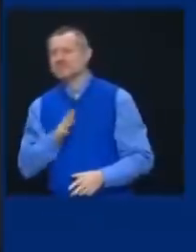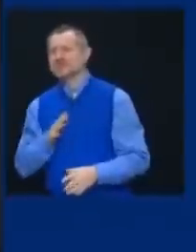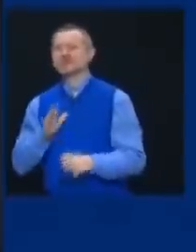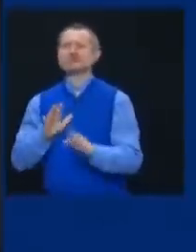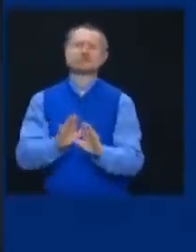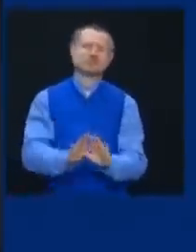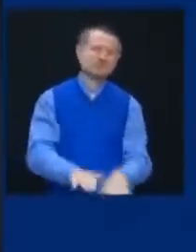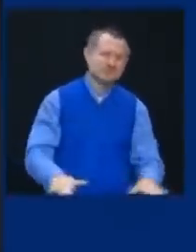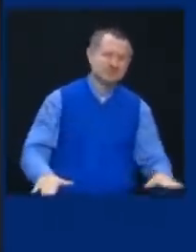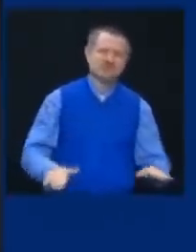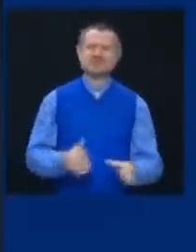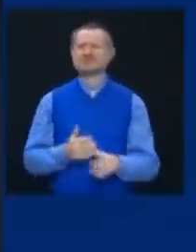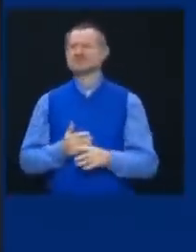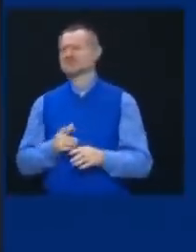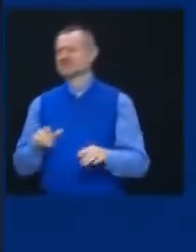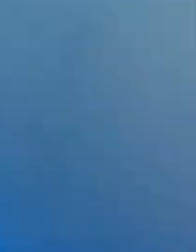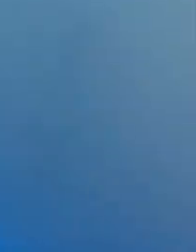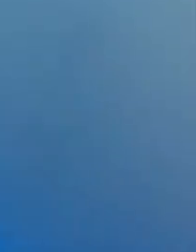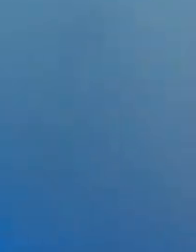etc.